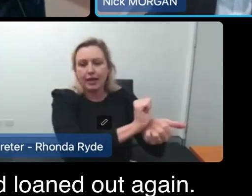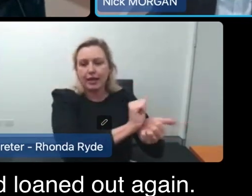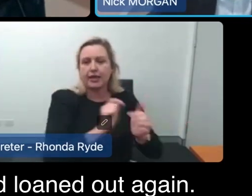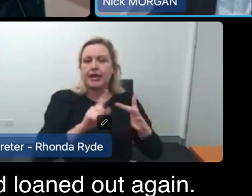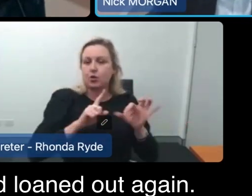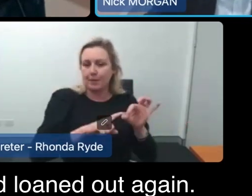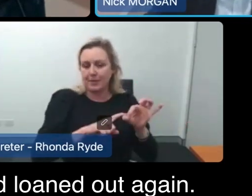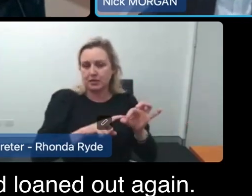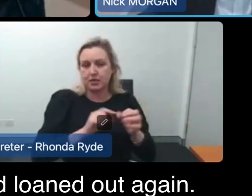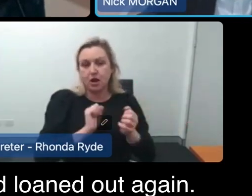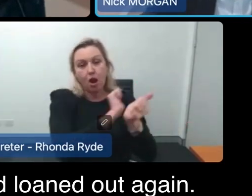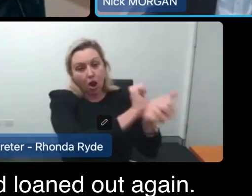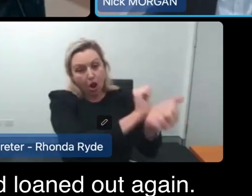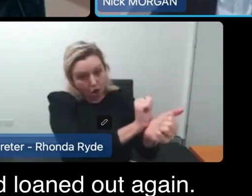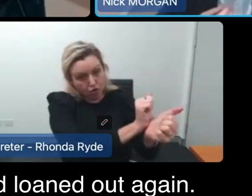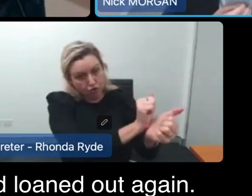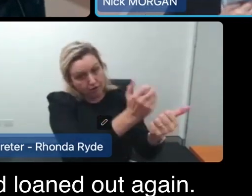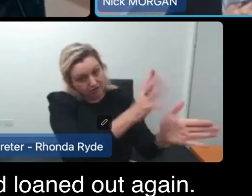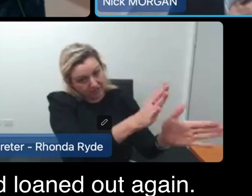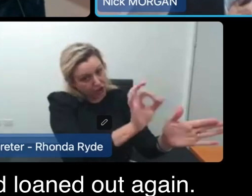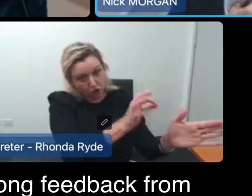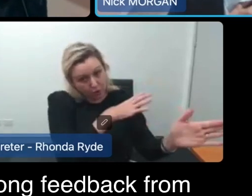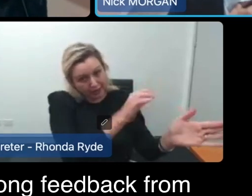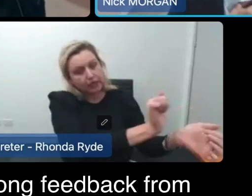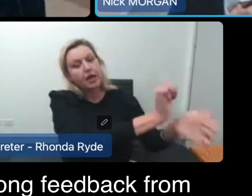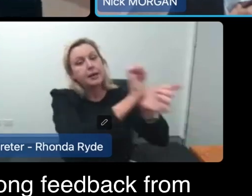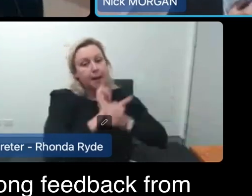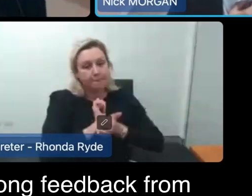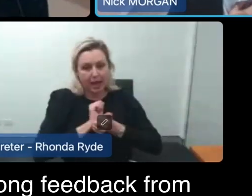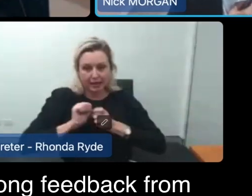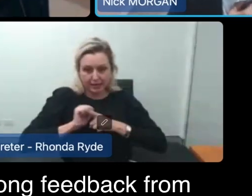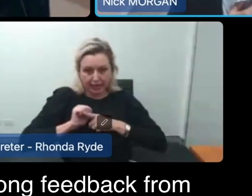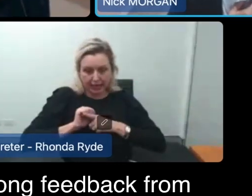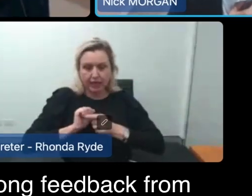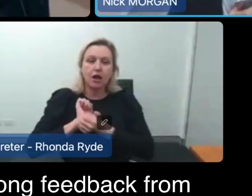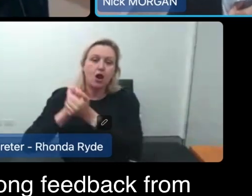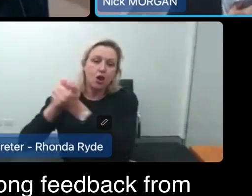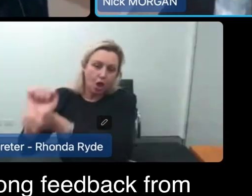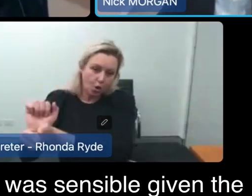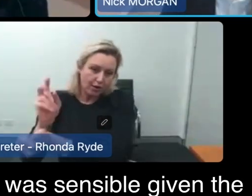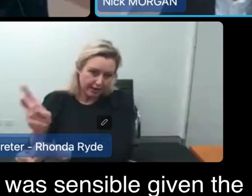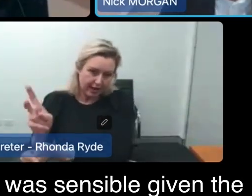gets returned and refurbished and loaned out again. And we had some pretty strong feedback from